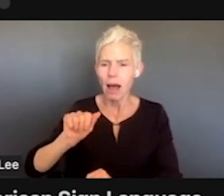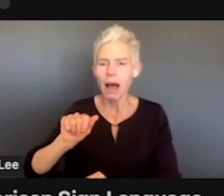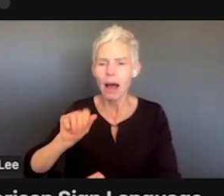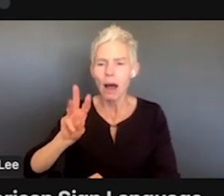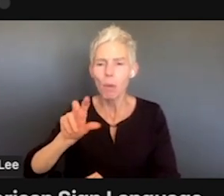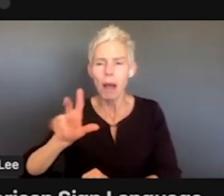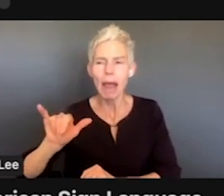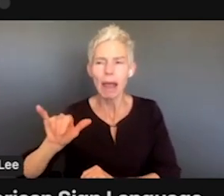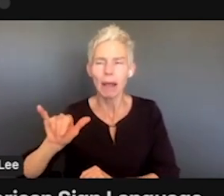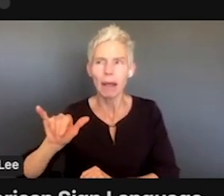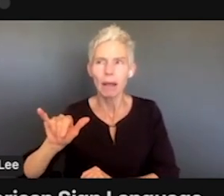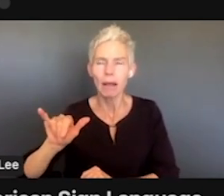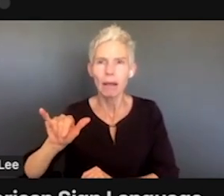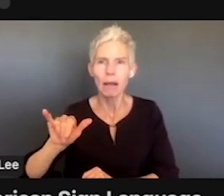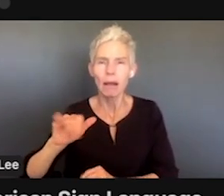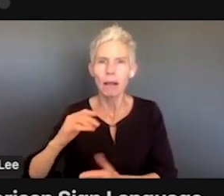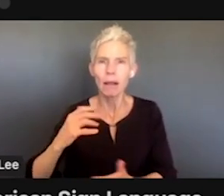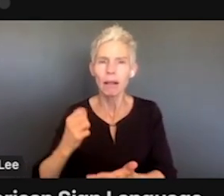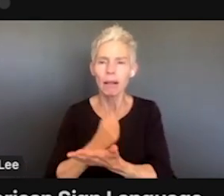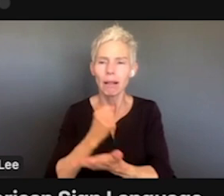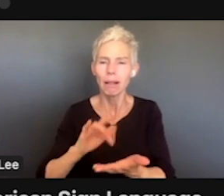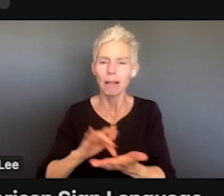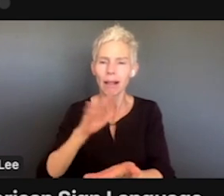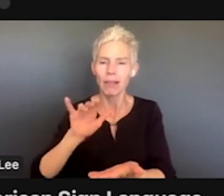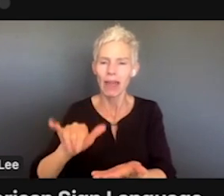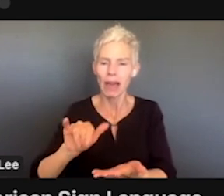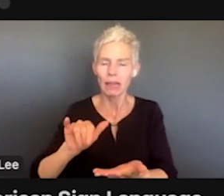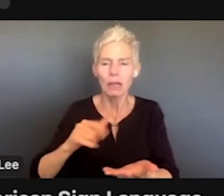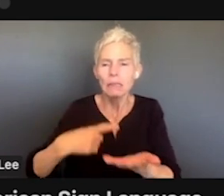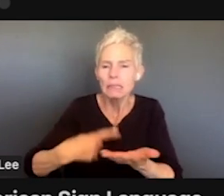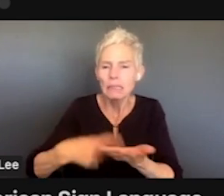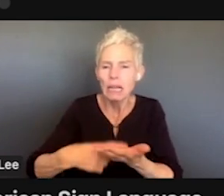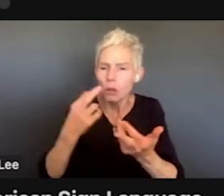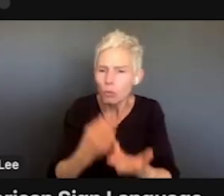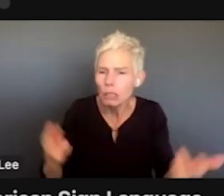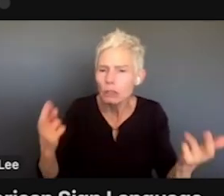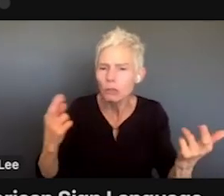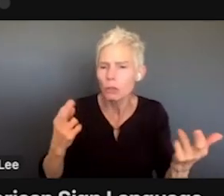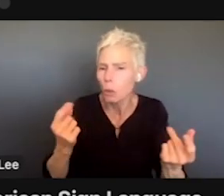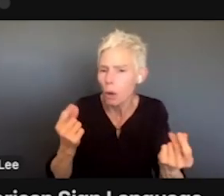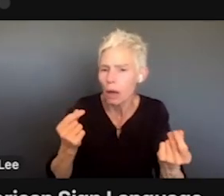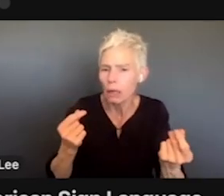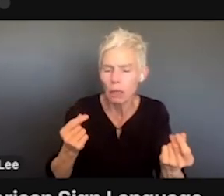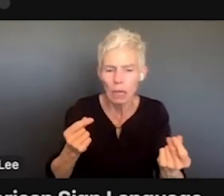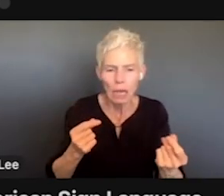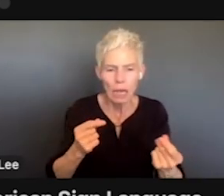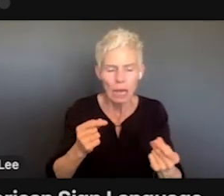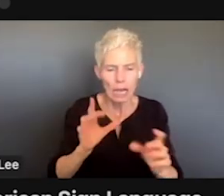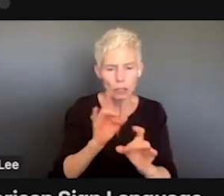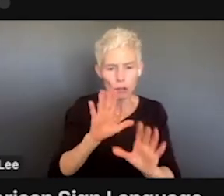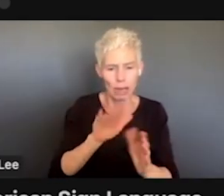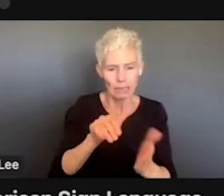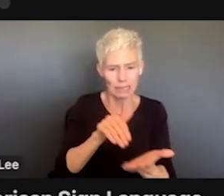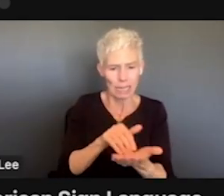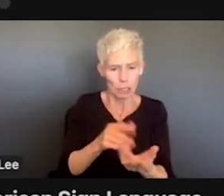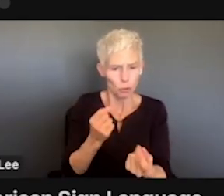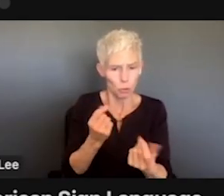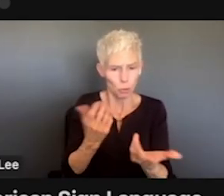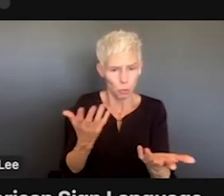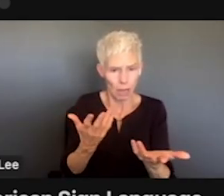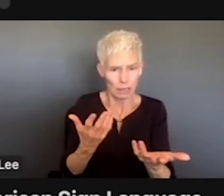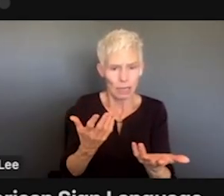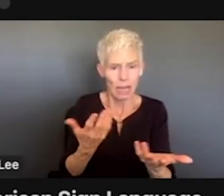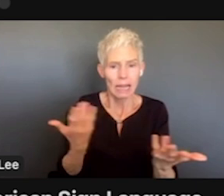that and kind of talking about the resources and what we do as a crisis center here for Samaritan South